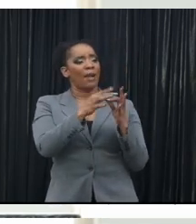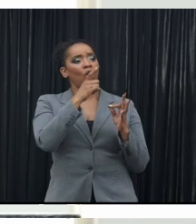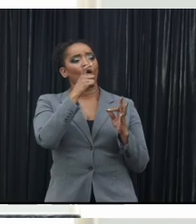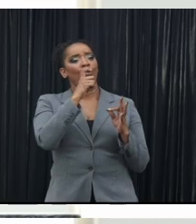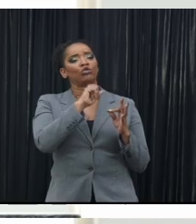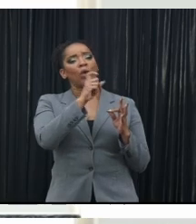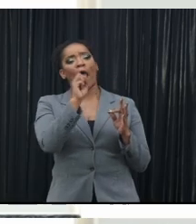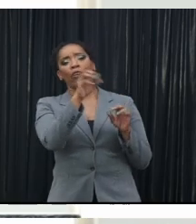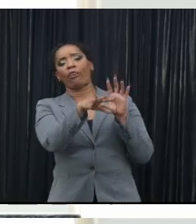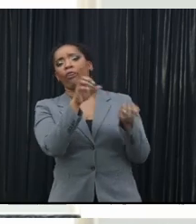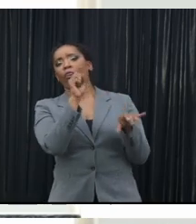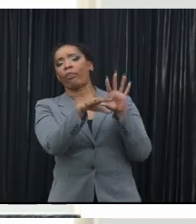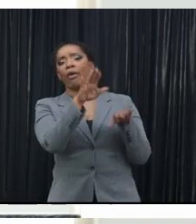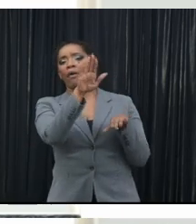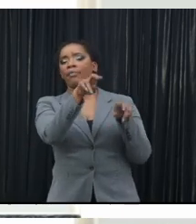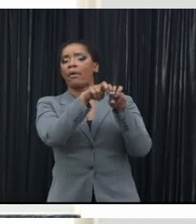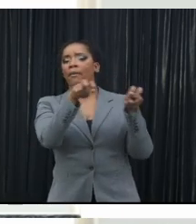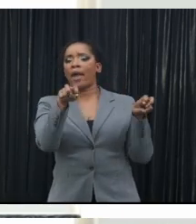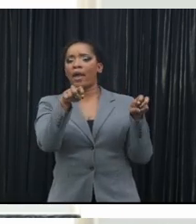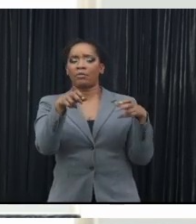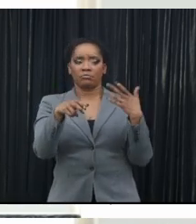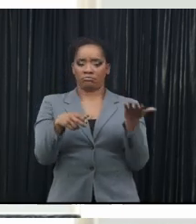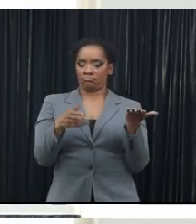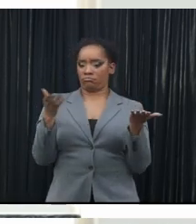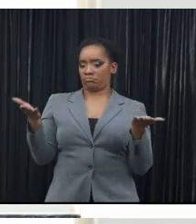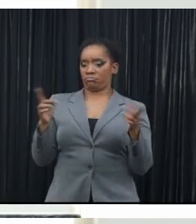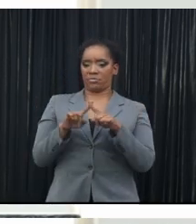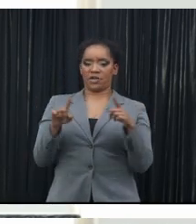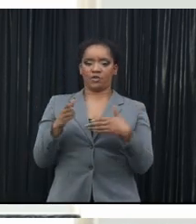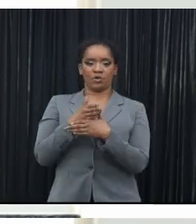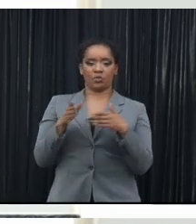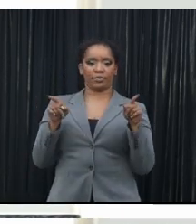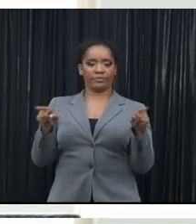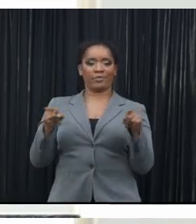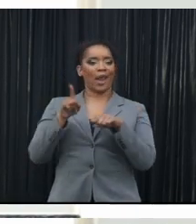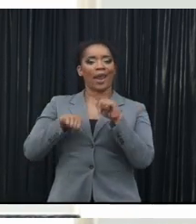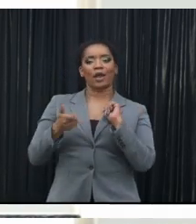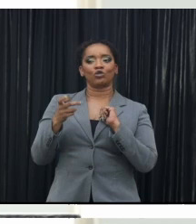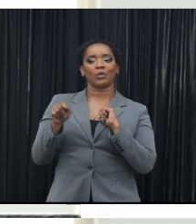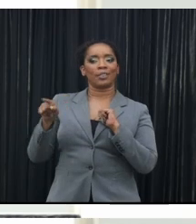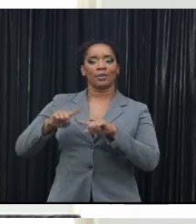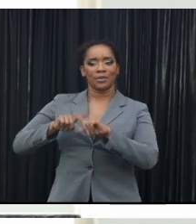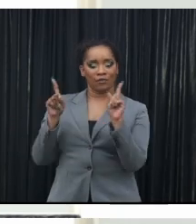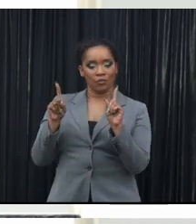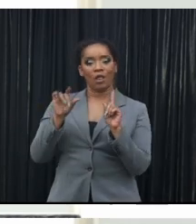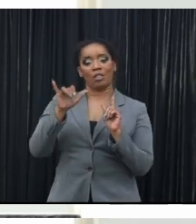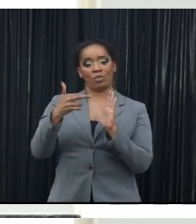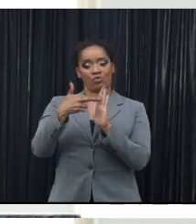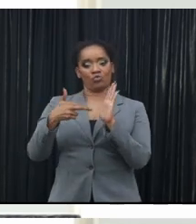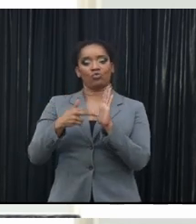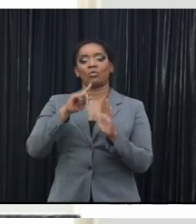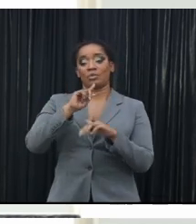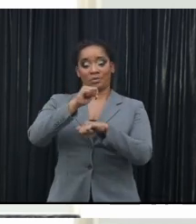balcony, that then establishes that the individual with the disability is being treated differently. So those rules, again, can be in place. They just need to